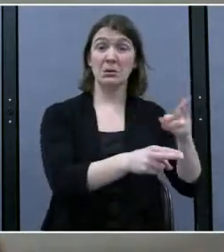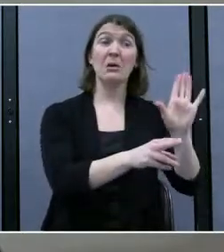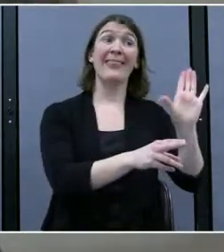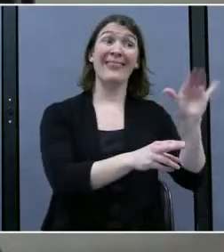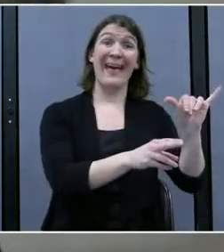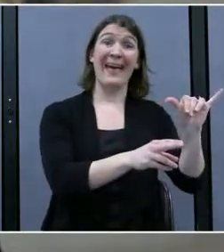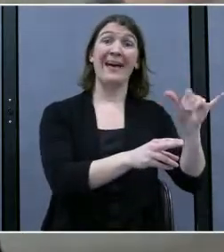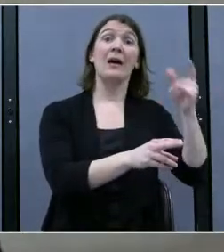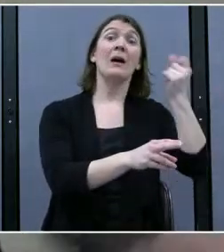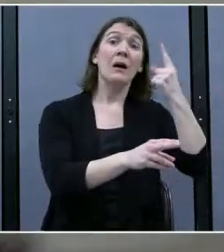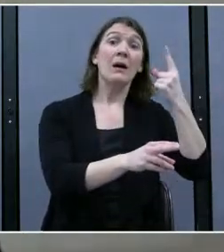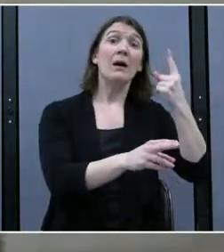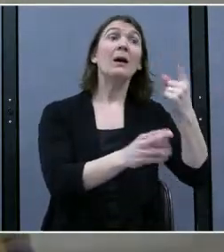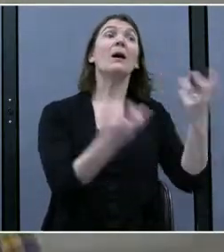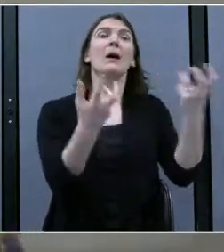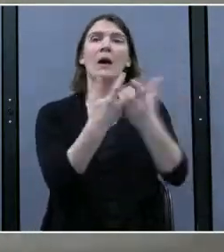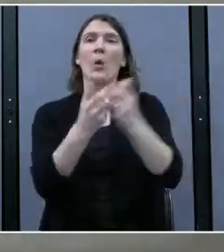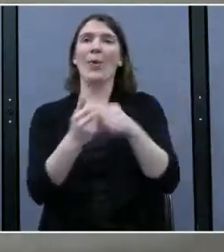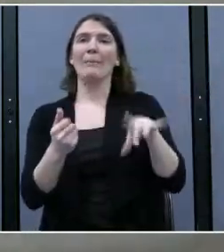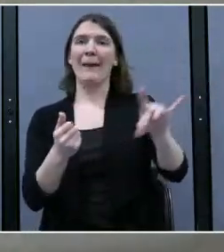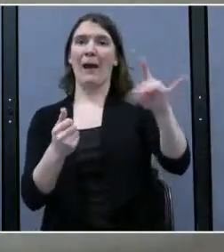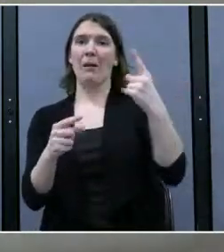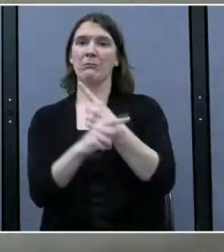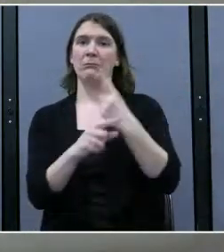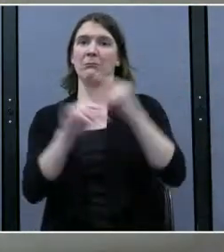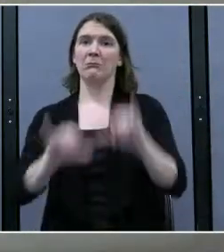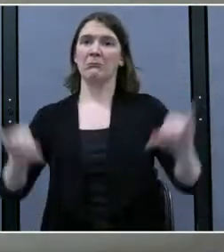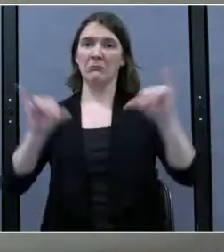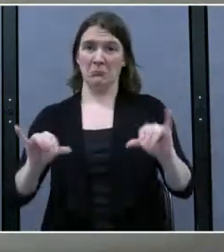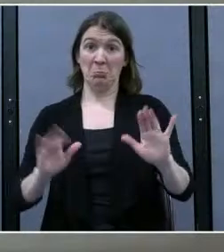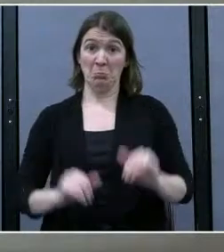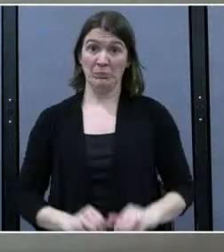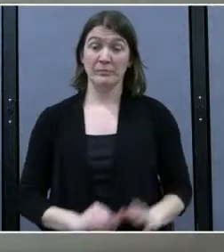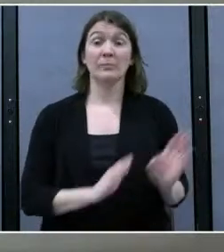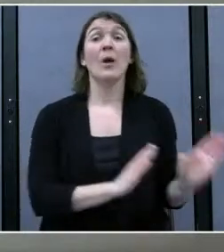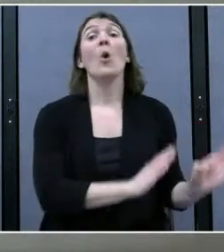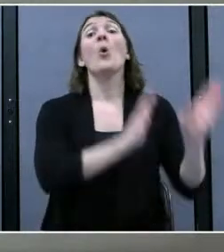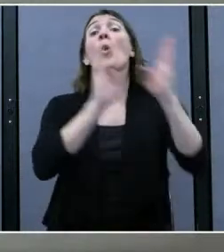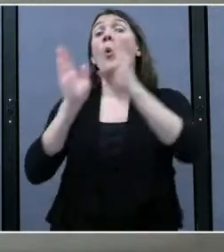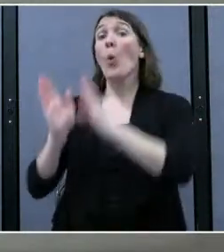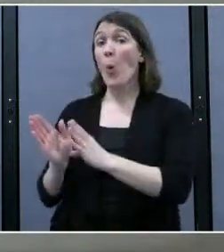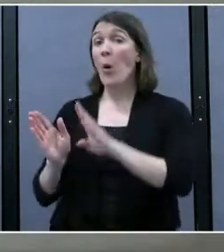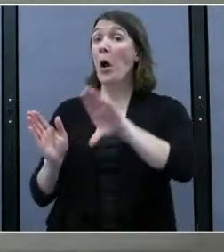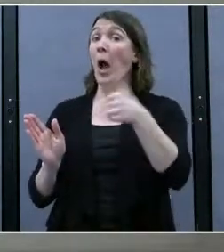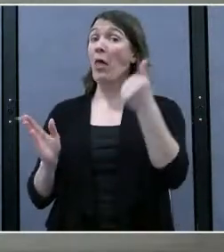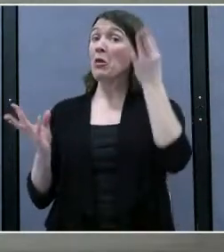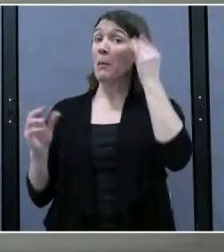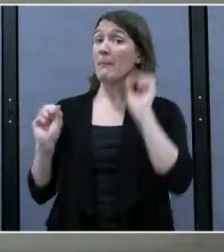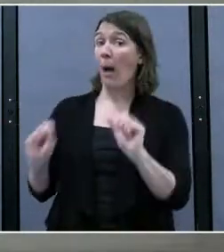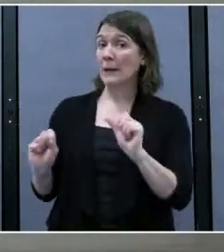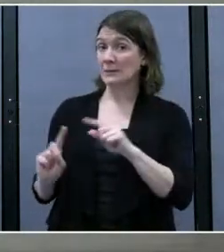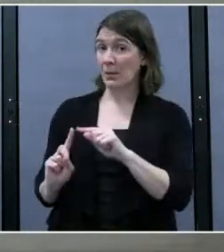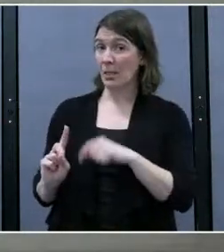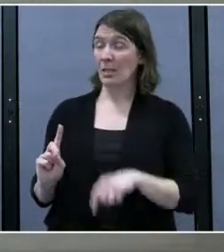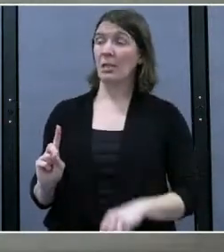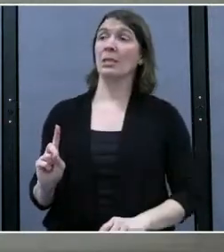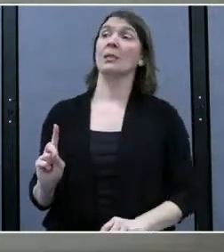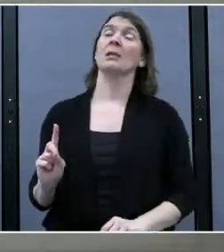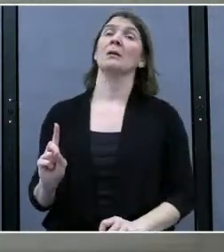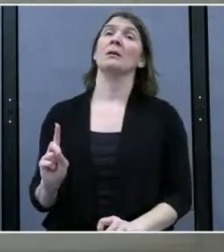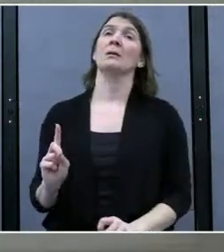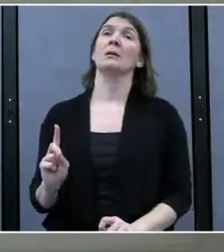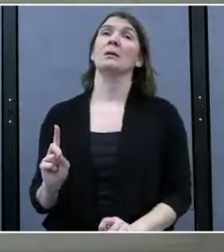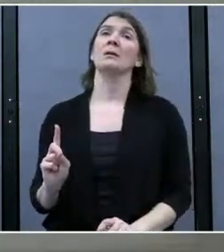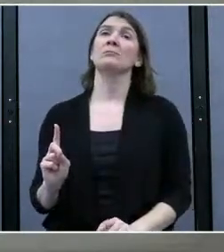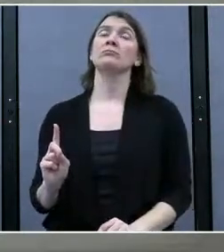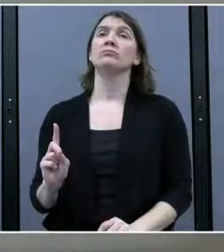the automated collection program. The other solution that we were reviewing was